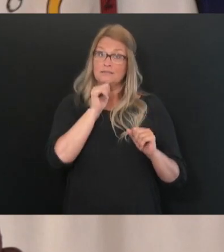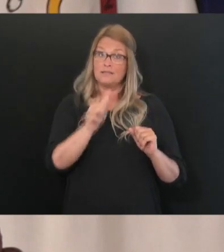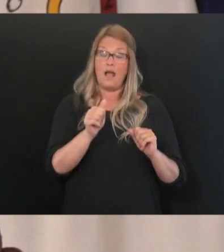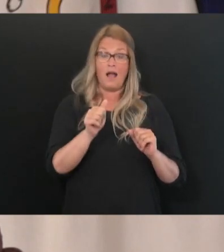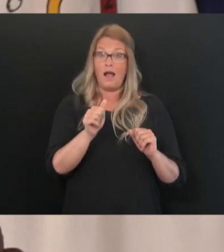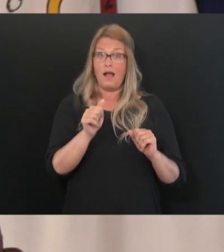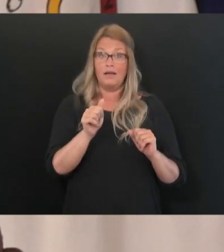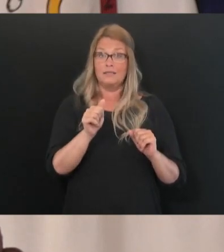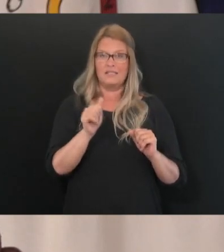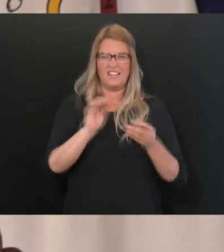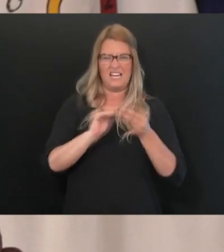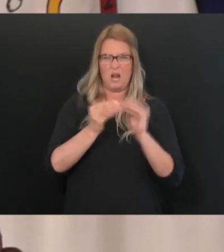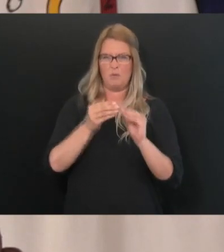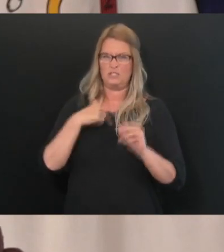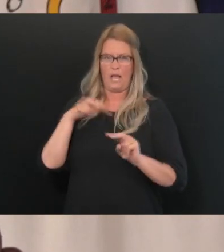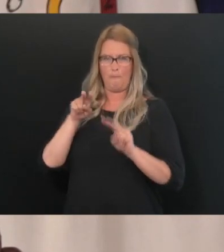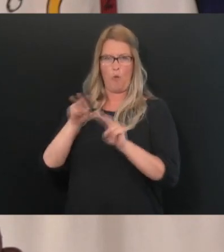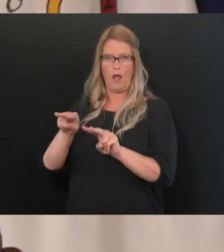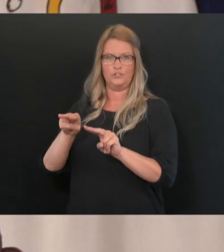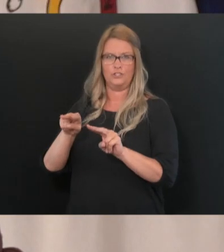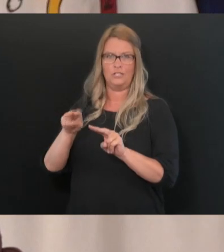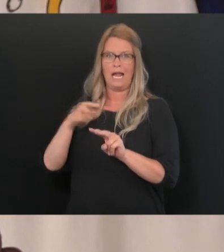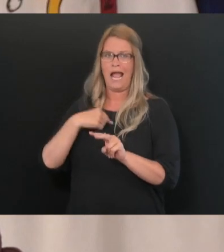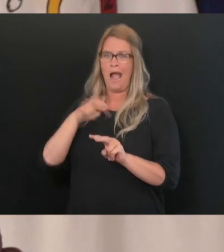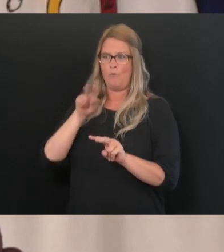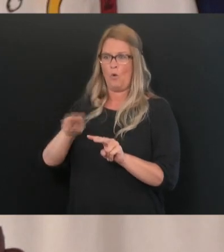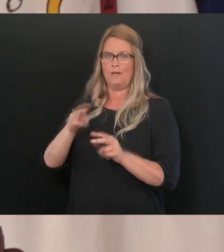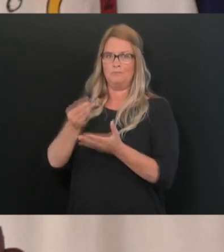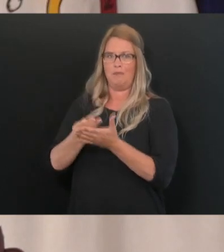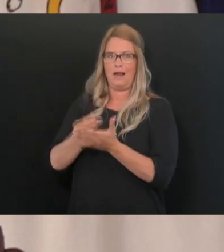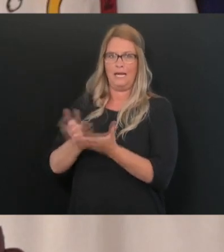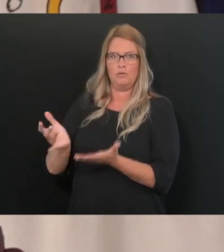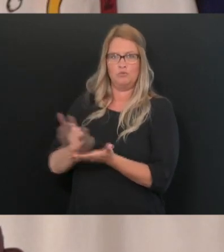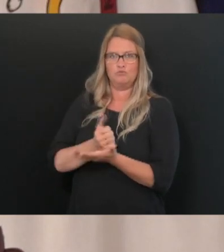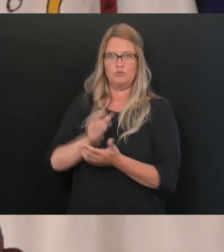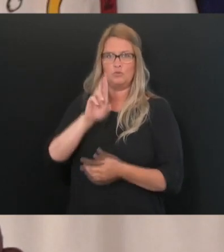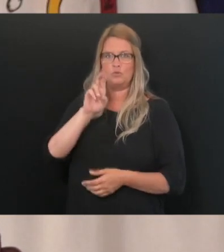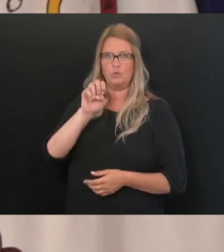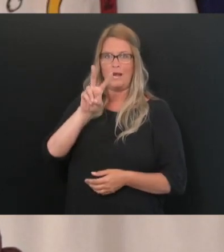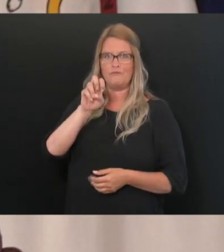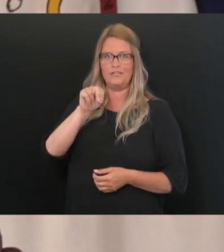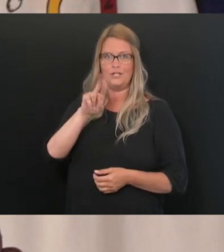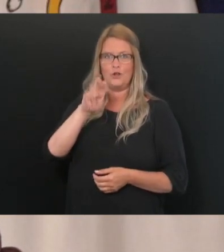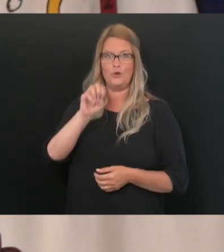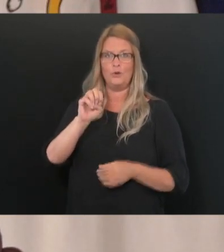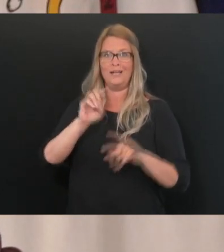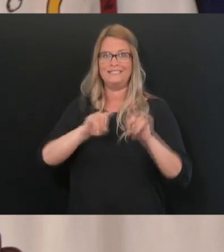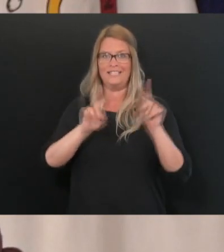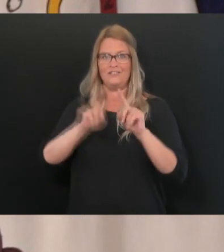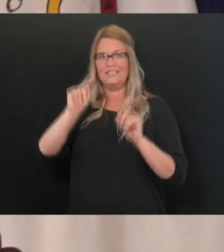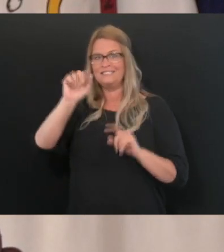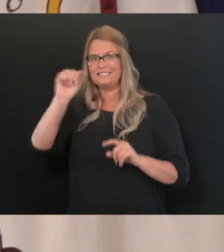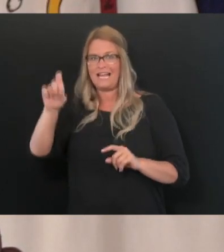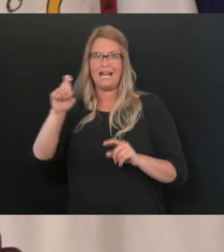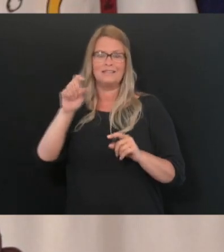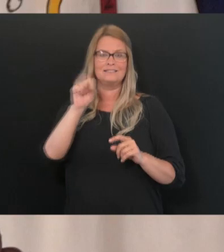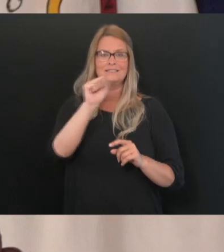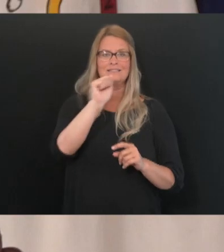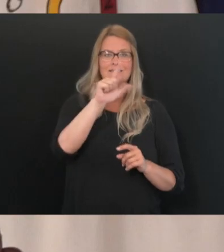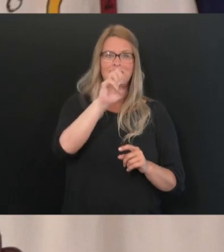not the numbers that I'm looking at. I'm looking at the revenue that's coming in and all the different taxes, whether it be sales tax or whatever like